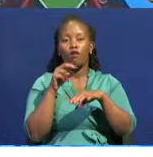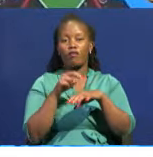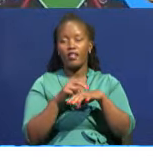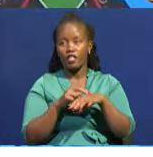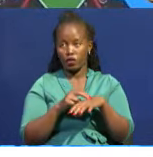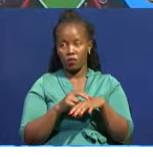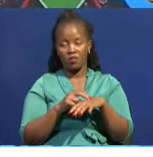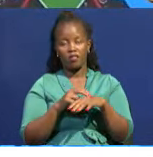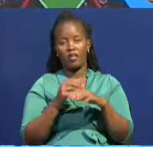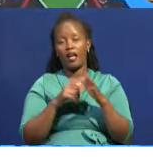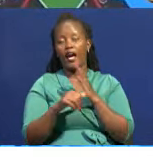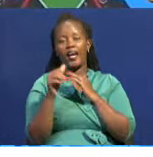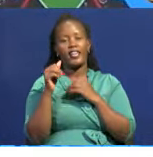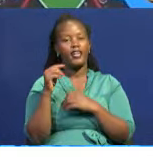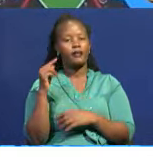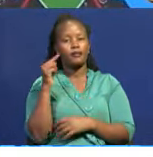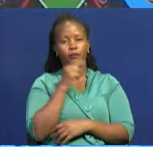under threat?